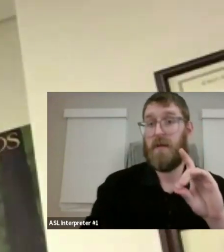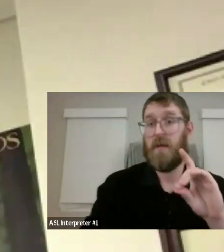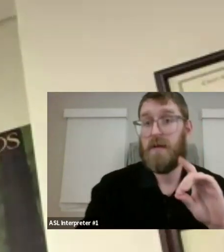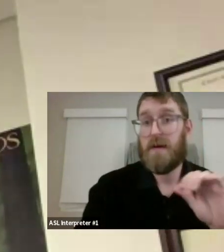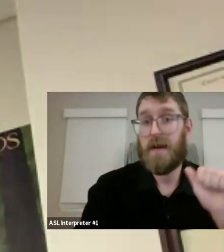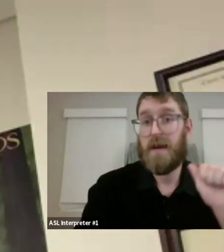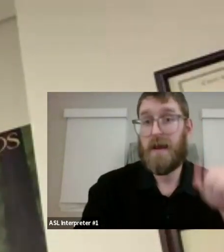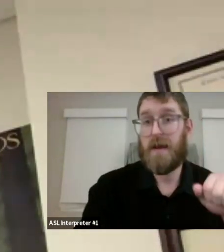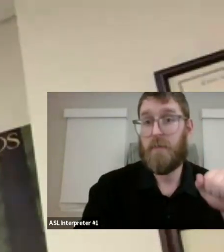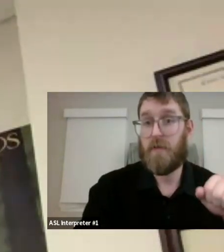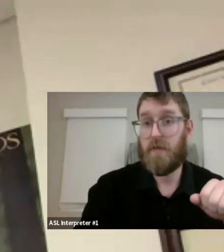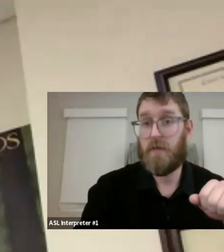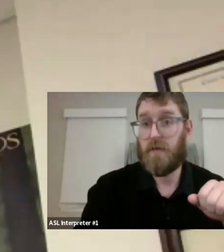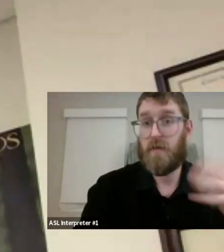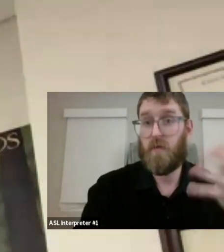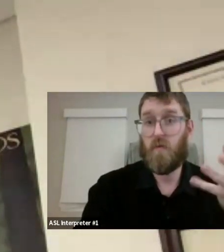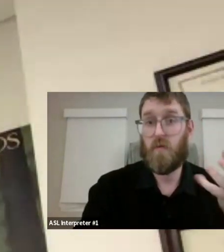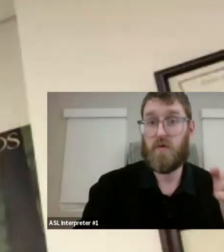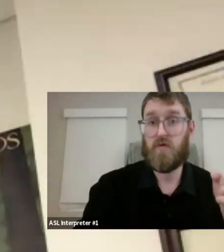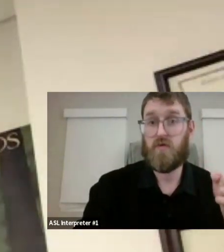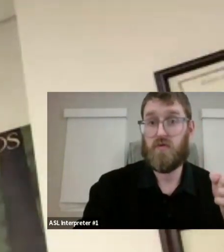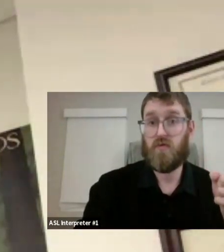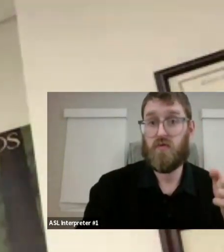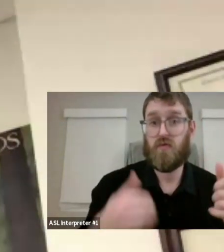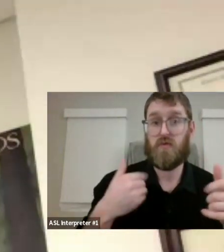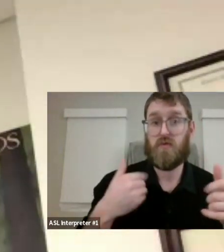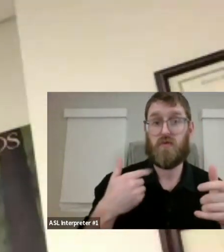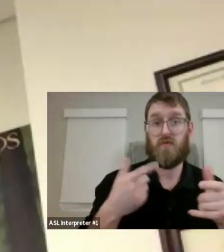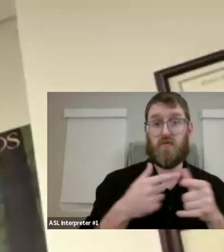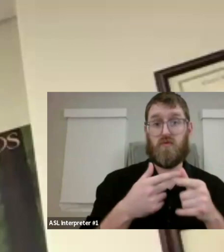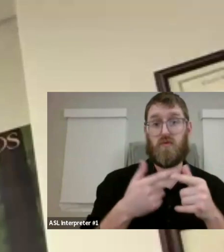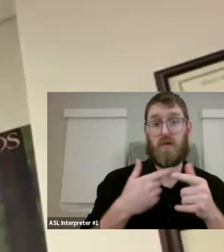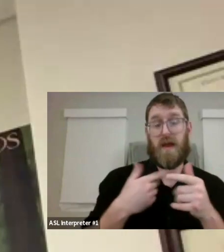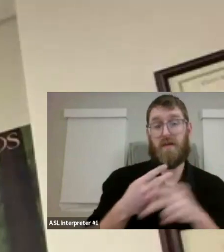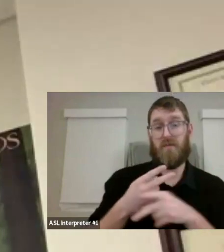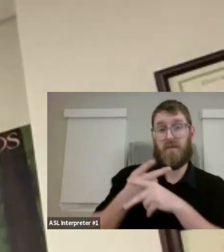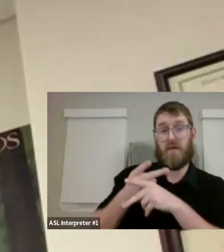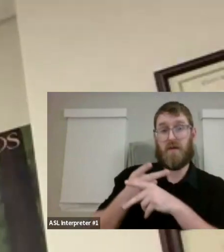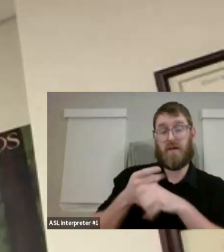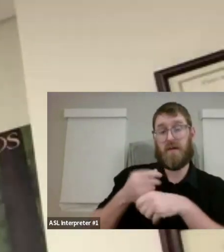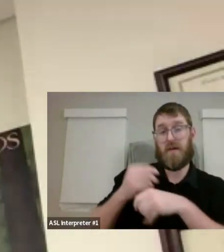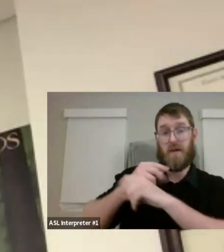want you to have guardianship of the property. You might want to check with them before you file a